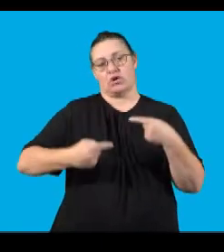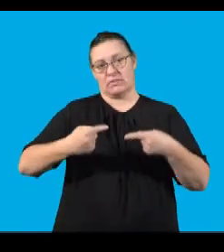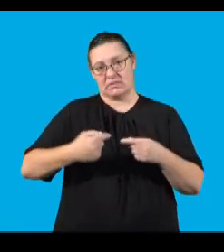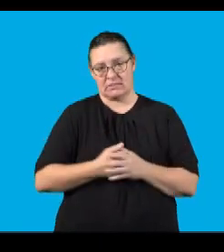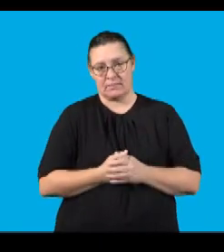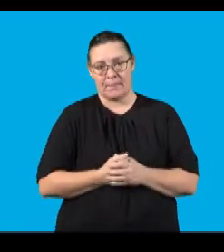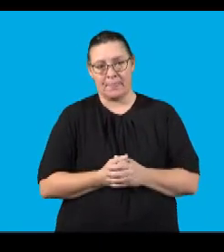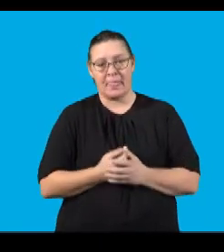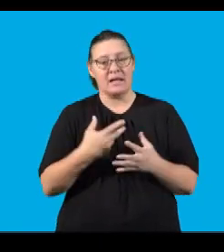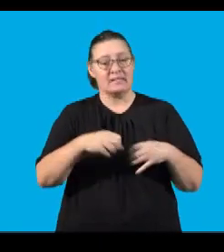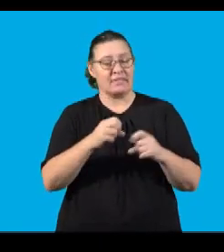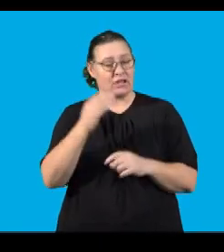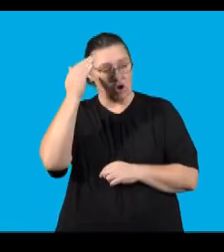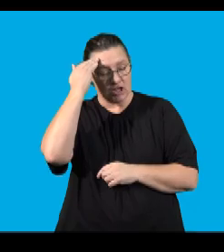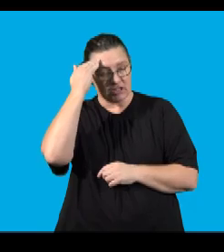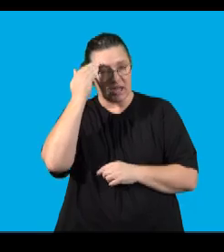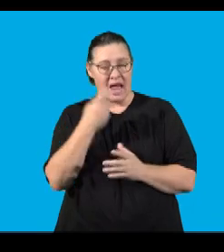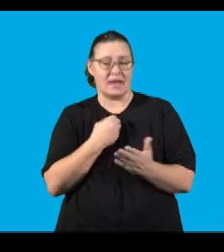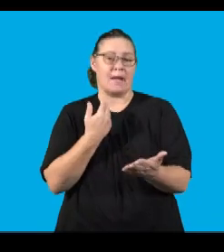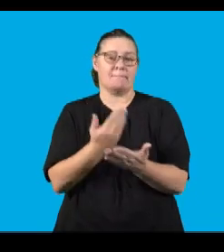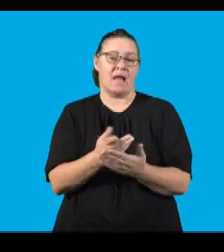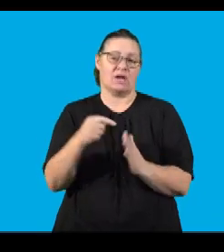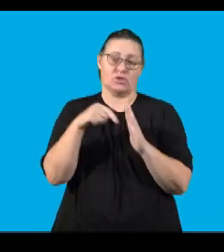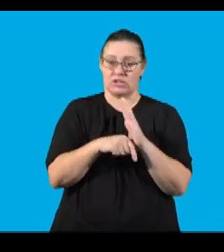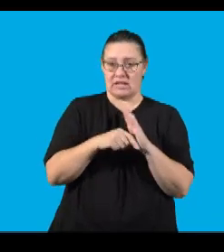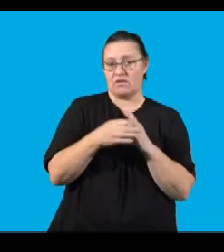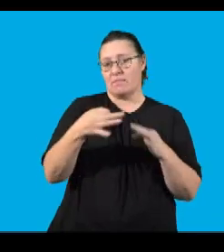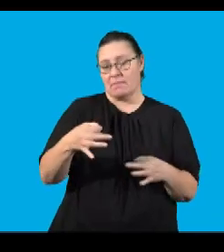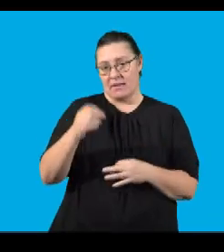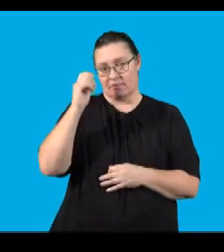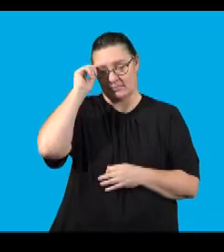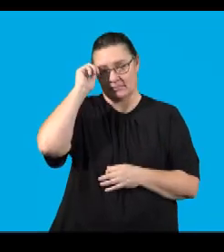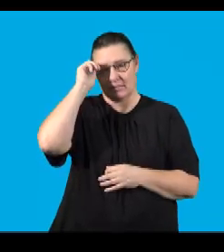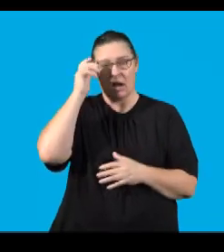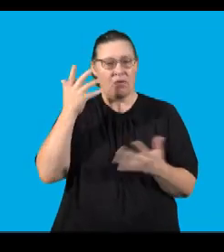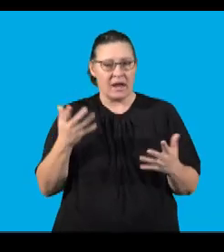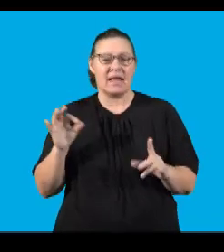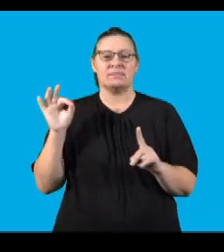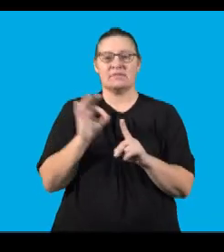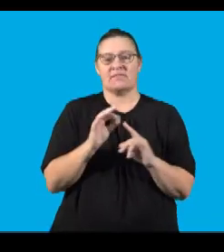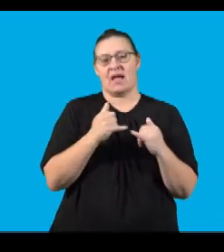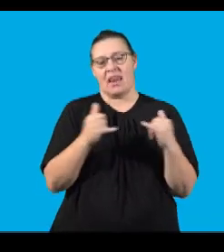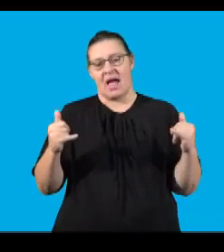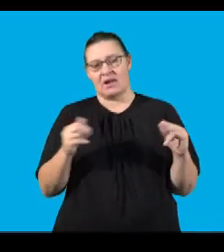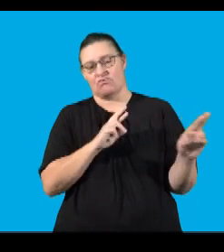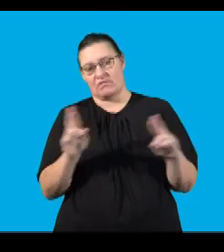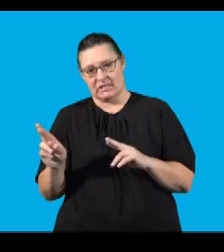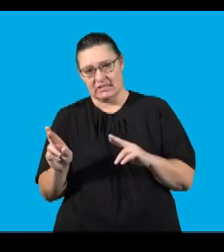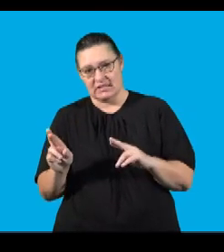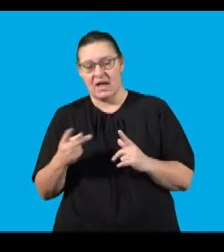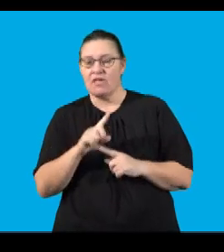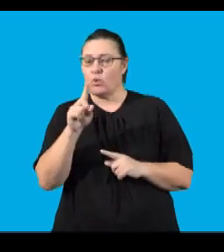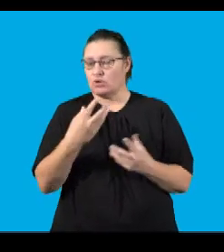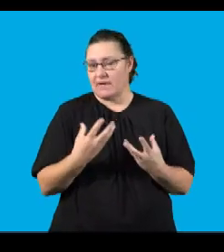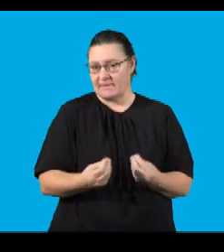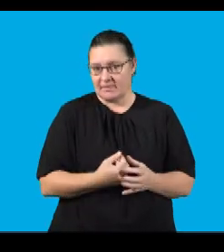argument. So take that knowledge that you have and apply it to the context of the paper and the specific line reference or paragraph reference that